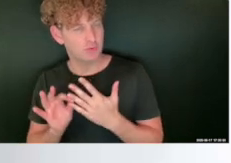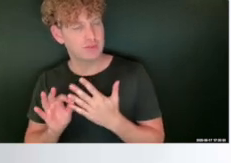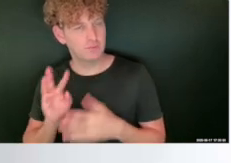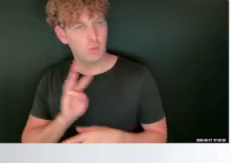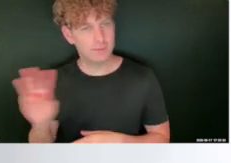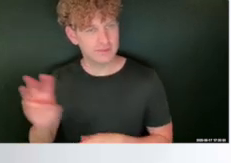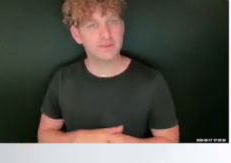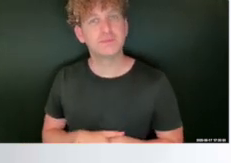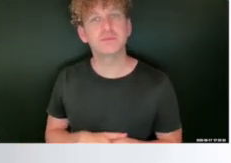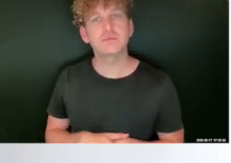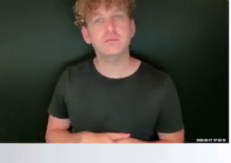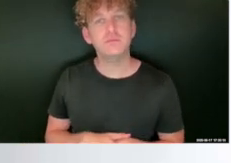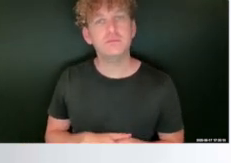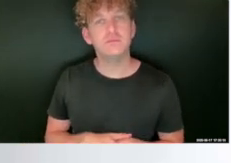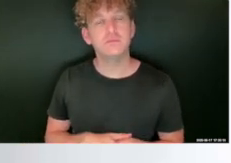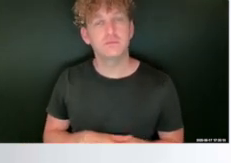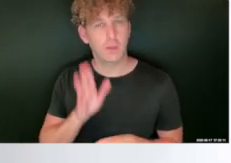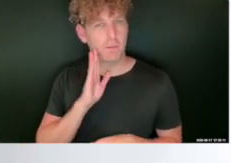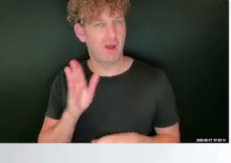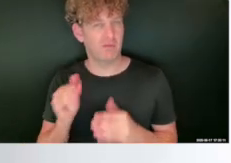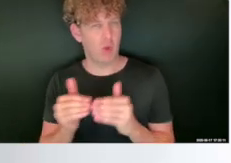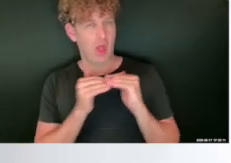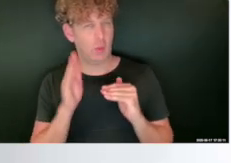projects in and around school communities.